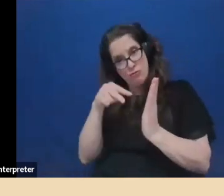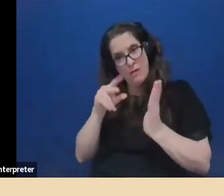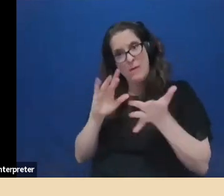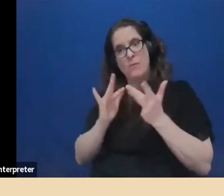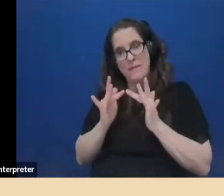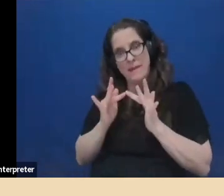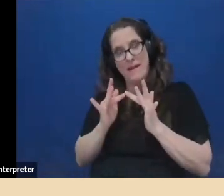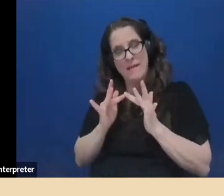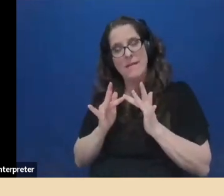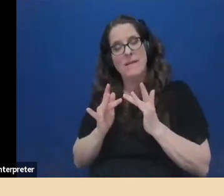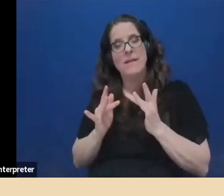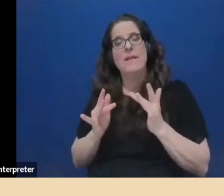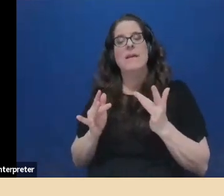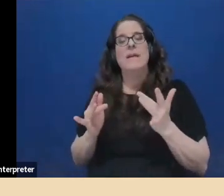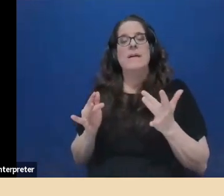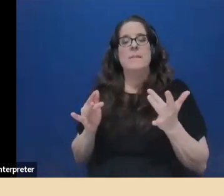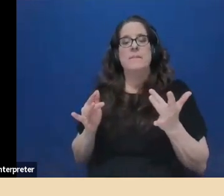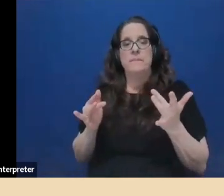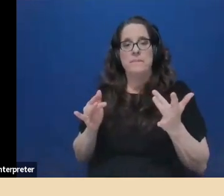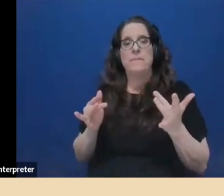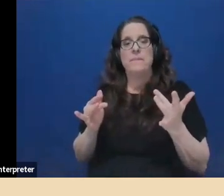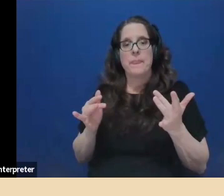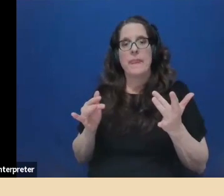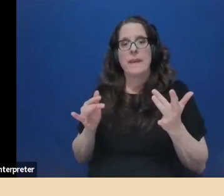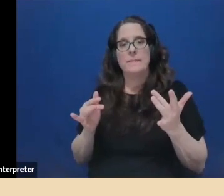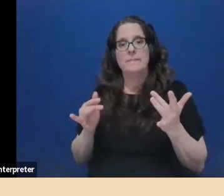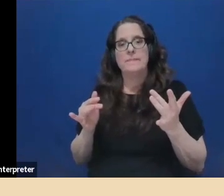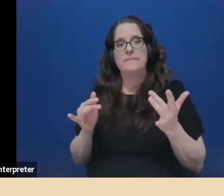though, especially too with